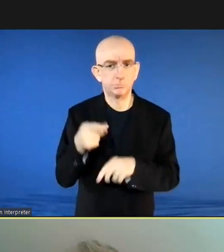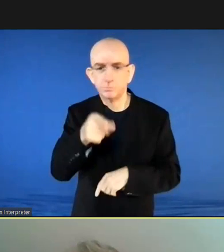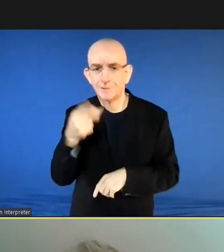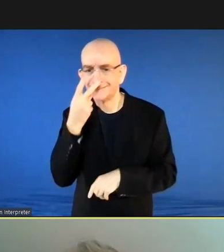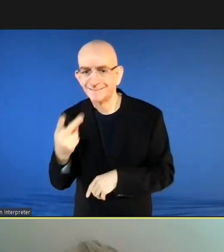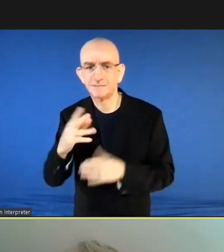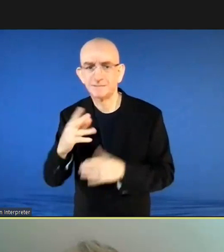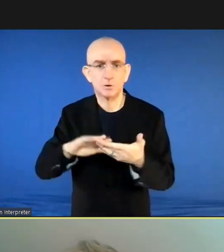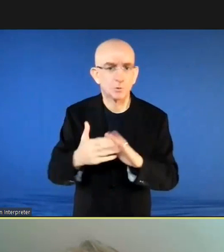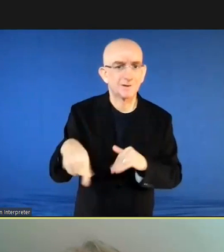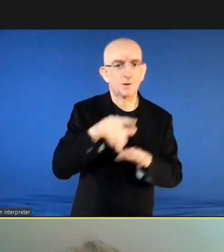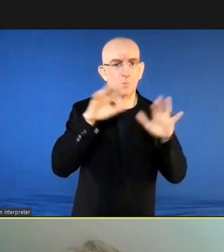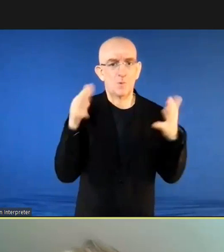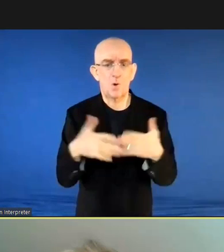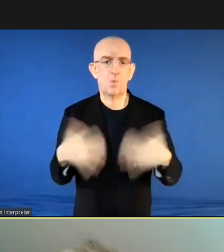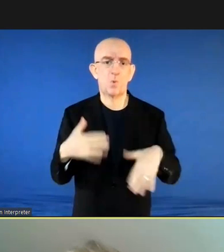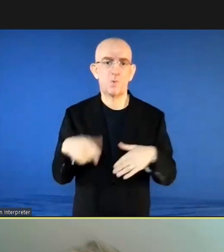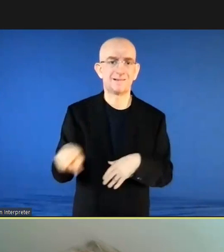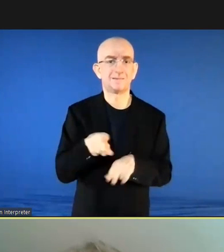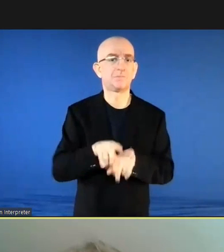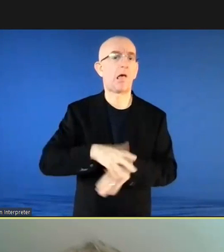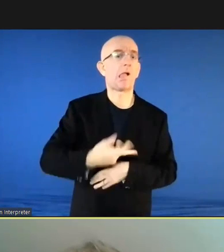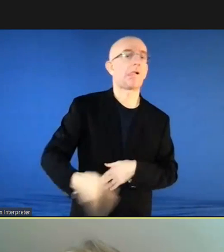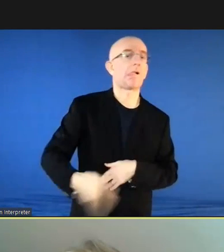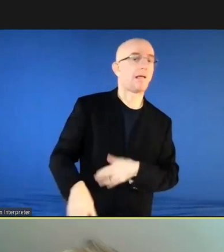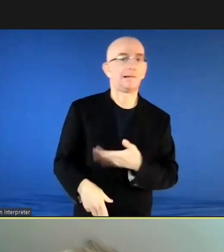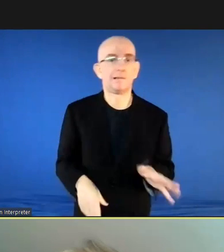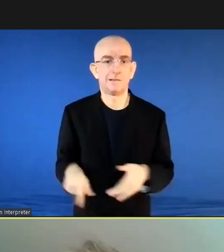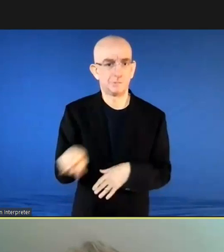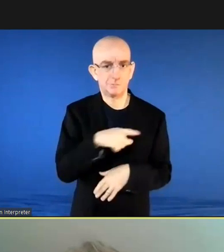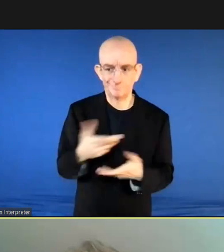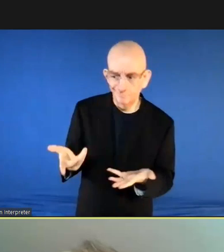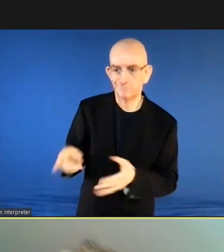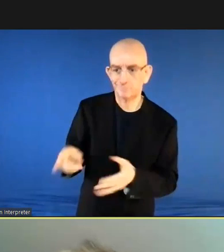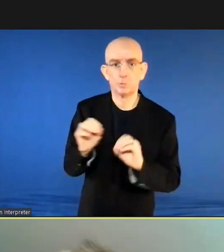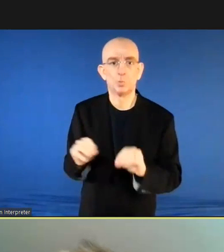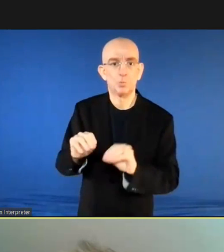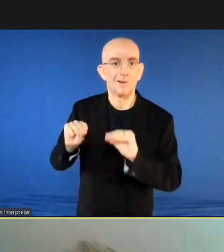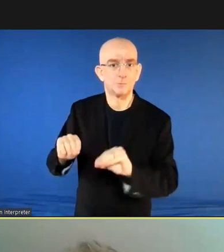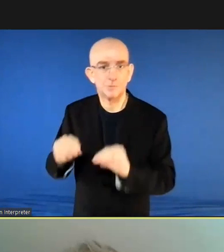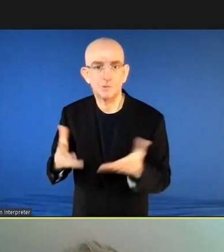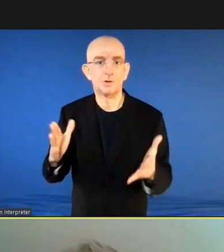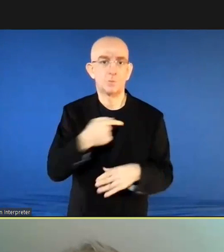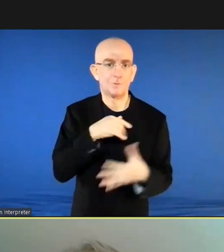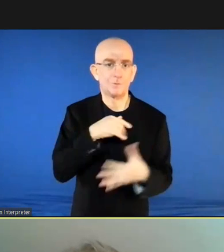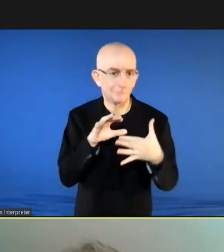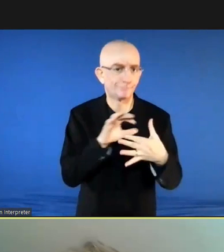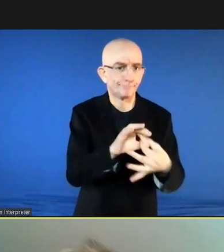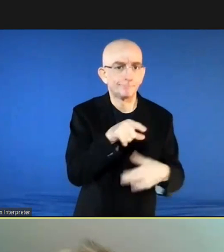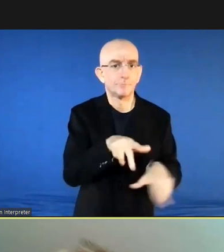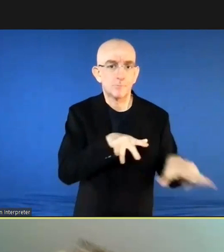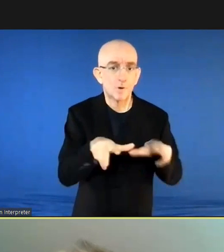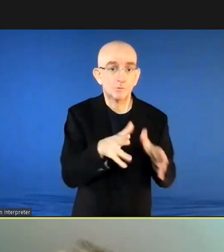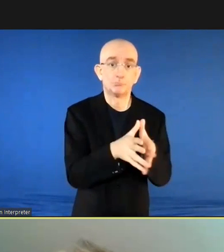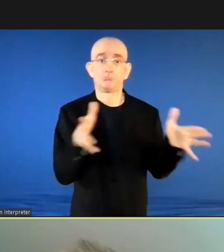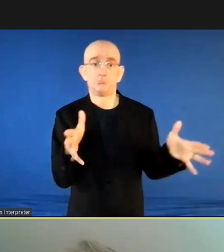and small, as well as governments, to develop projects that can break down the barriers that these children face.